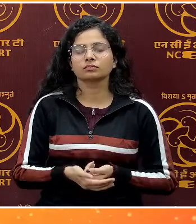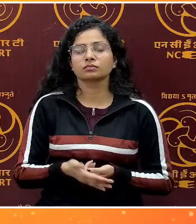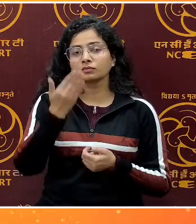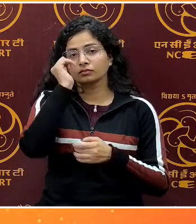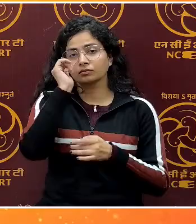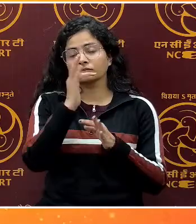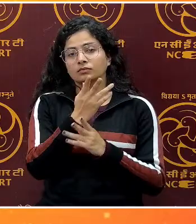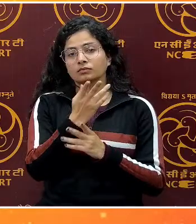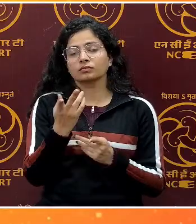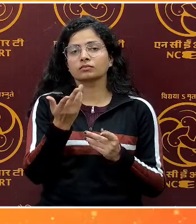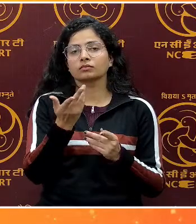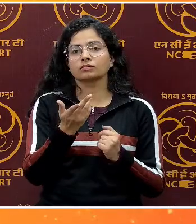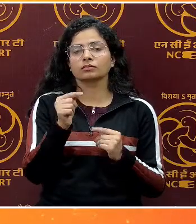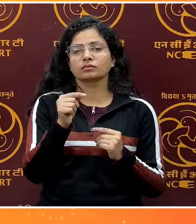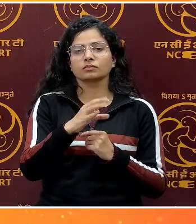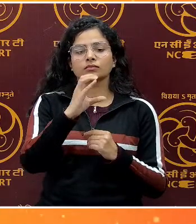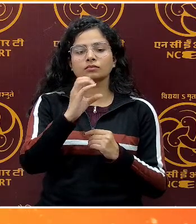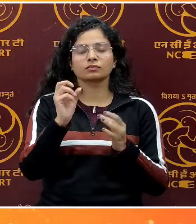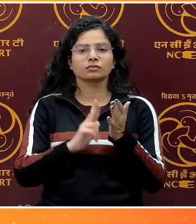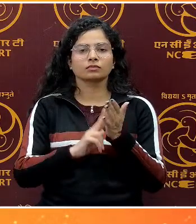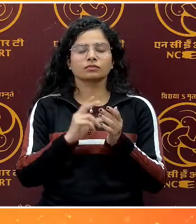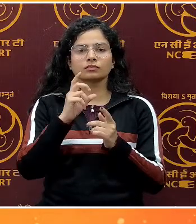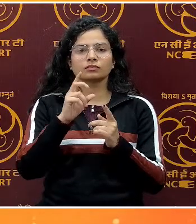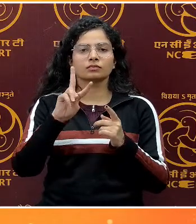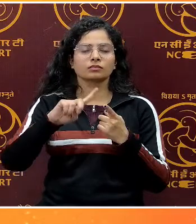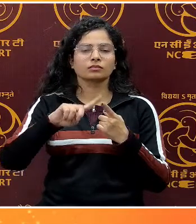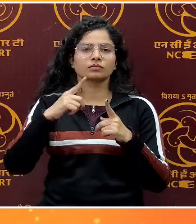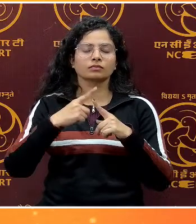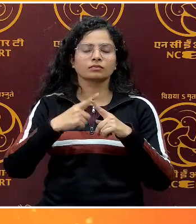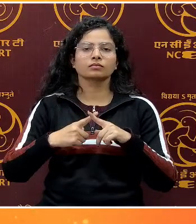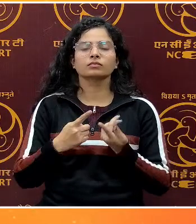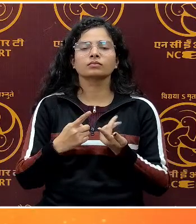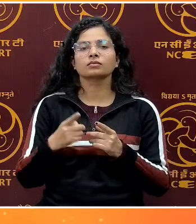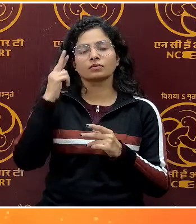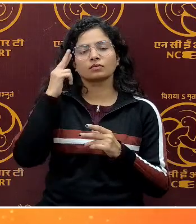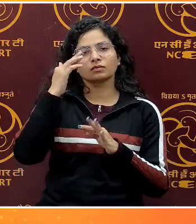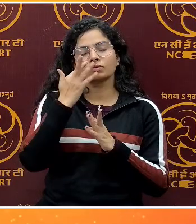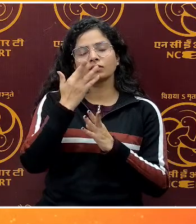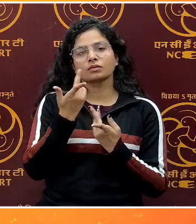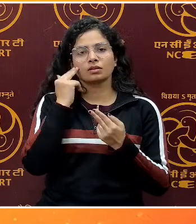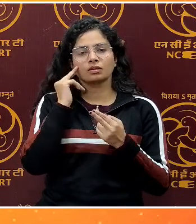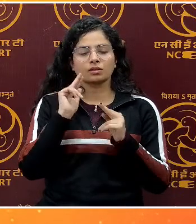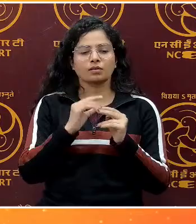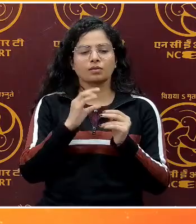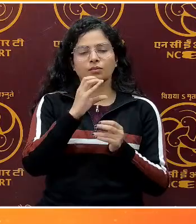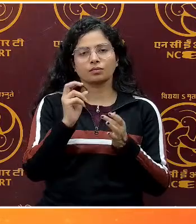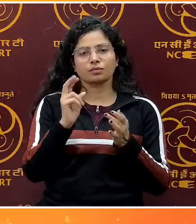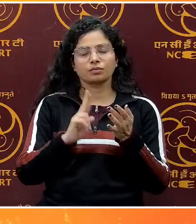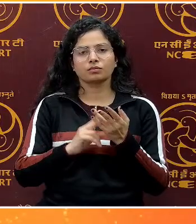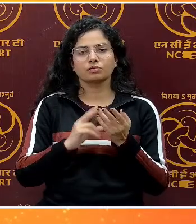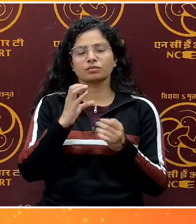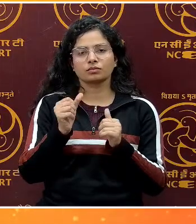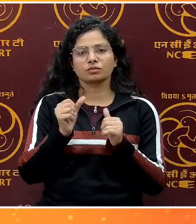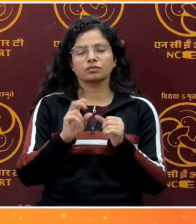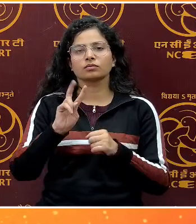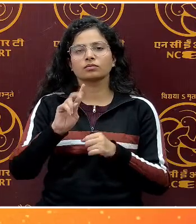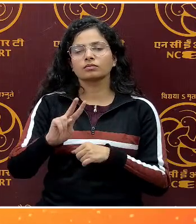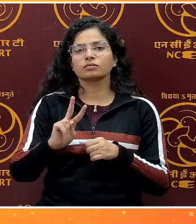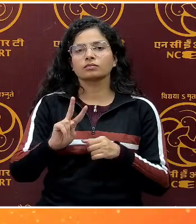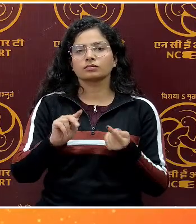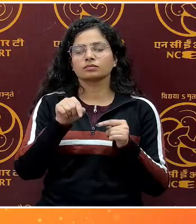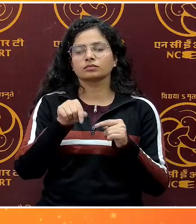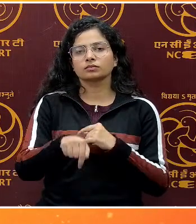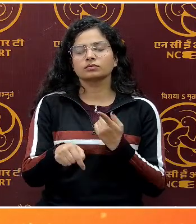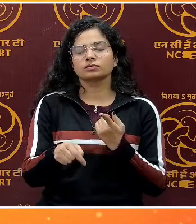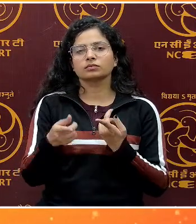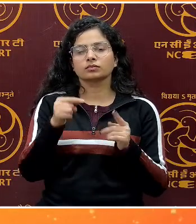remember, these are what? These are convex mirrors. Convex mirrors, yeah, because concave can change the properties as far as image and the size is concerned. Yes. But in the